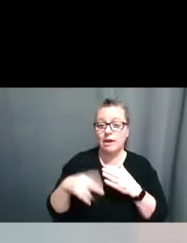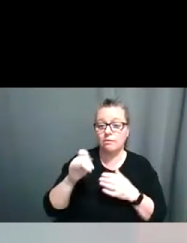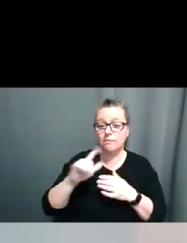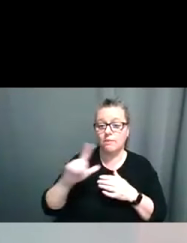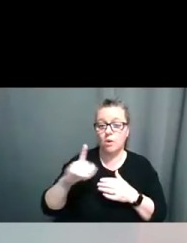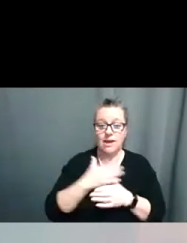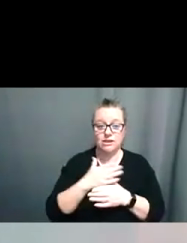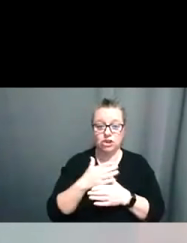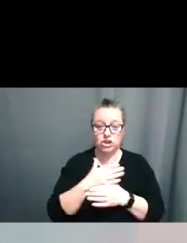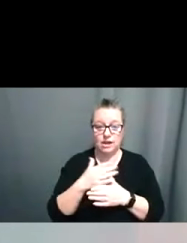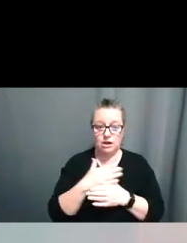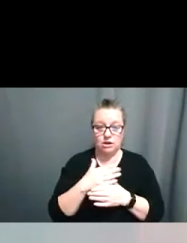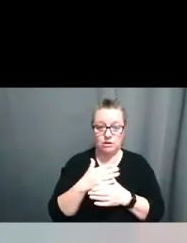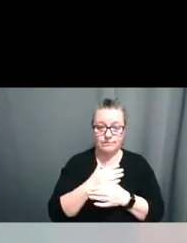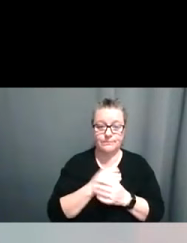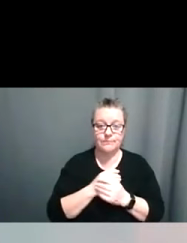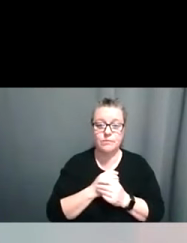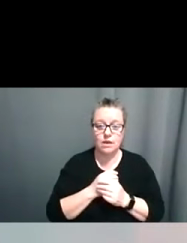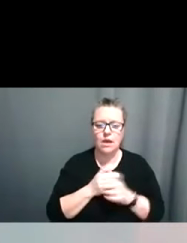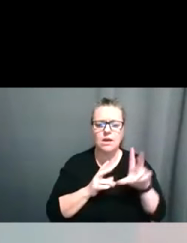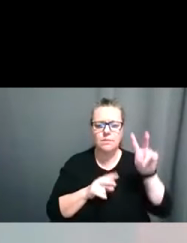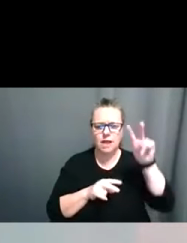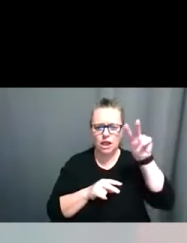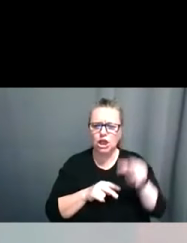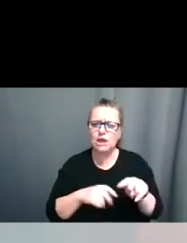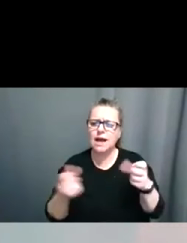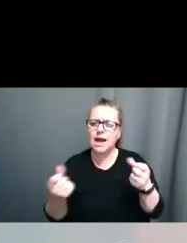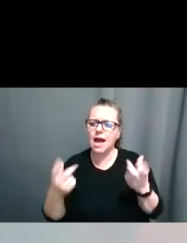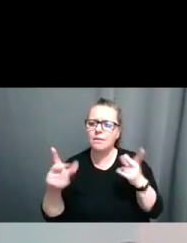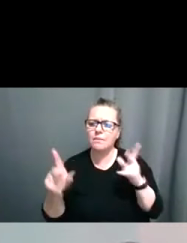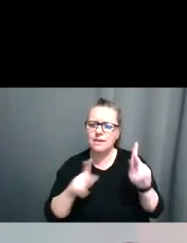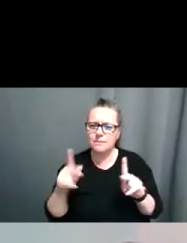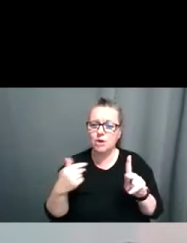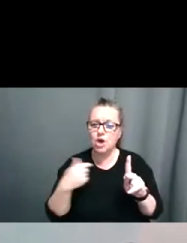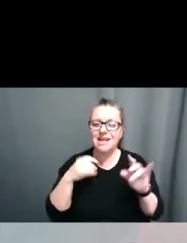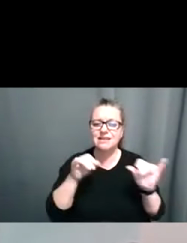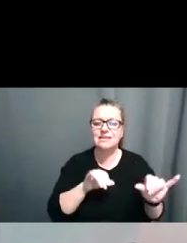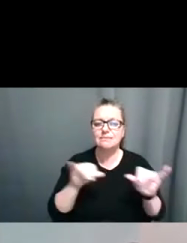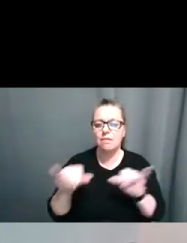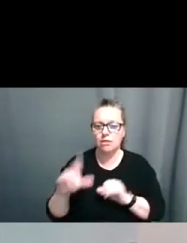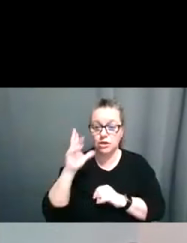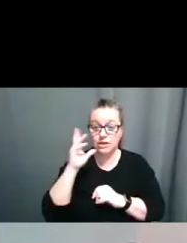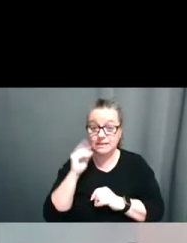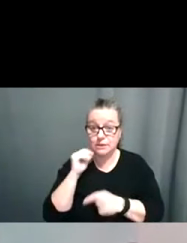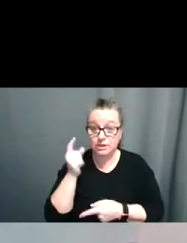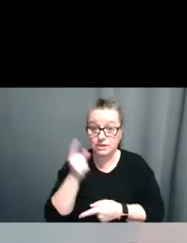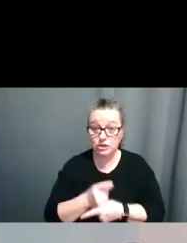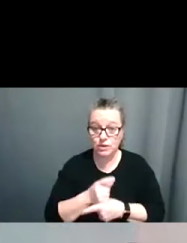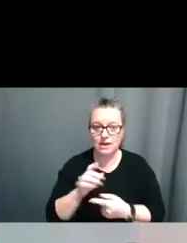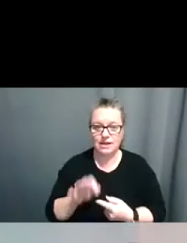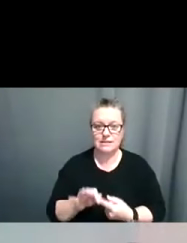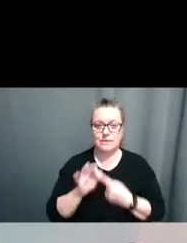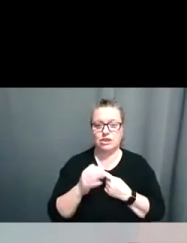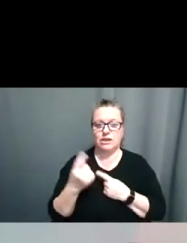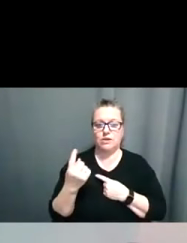share with folks. But take a look at how many people have had similar experiences, right? Especially that one that